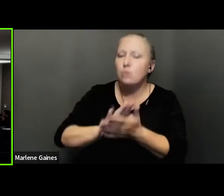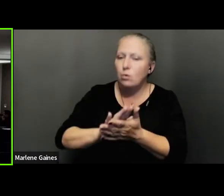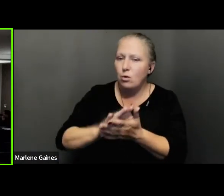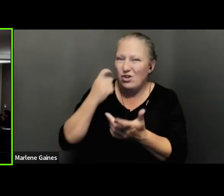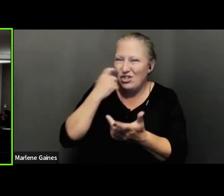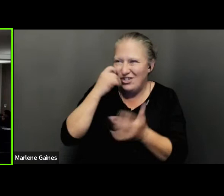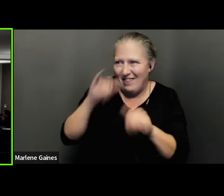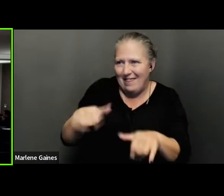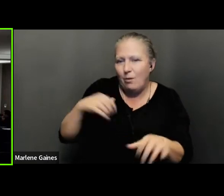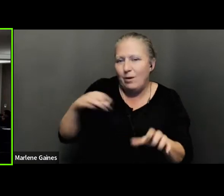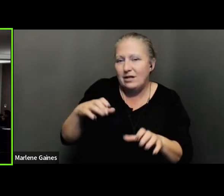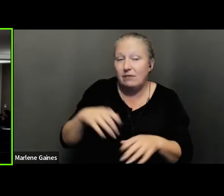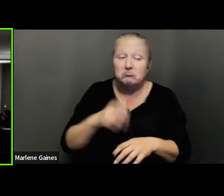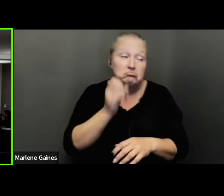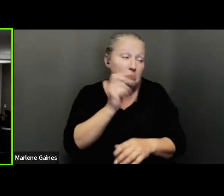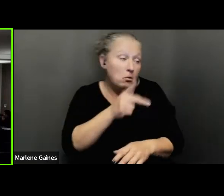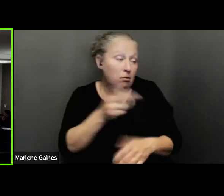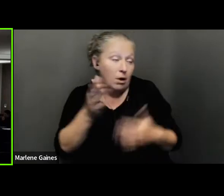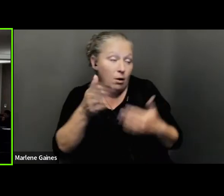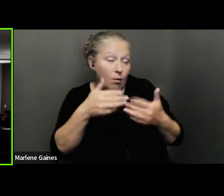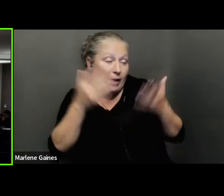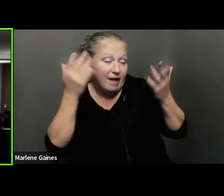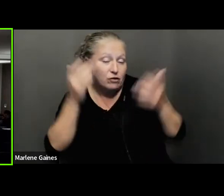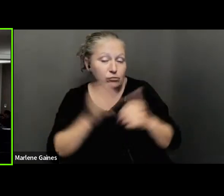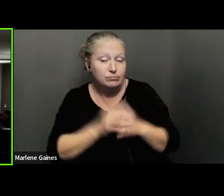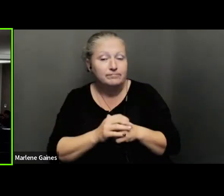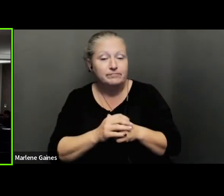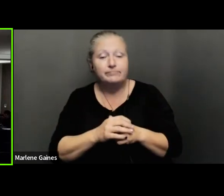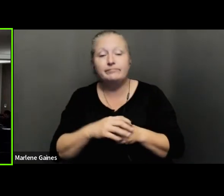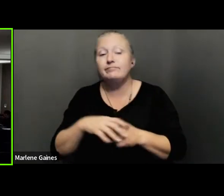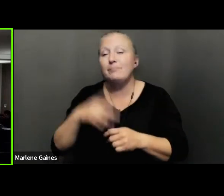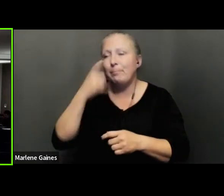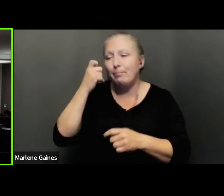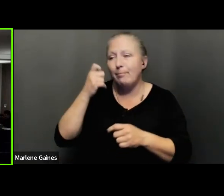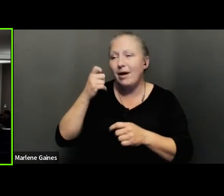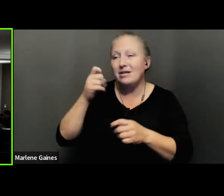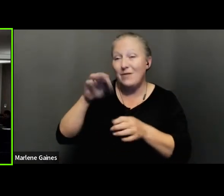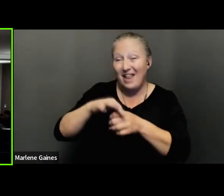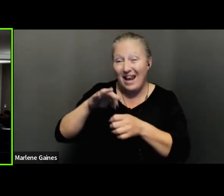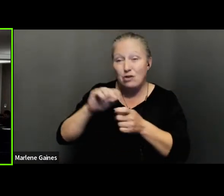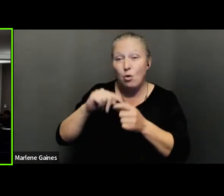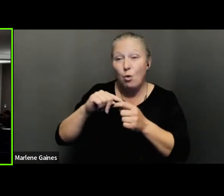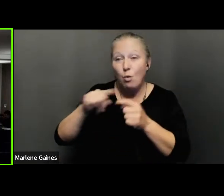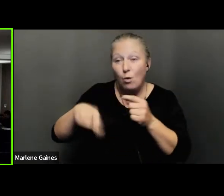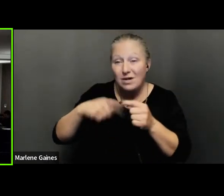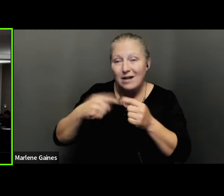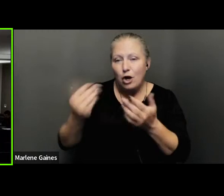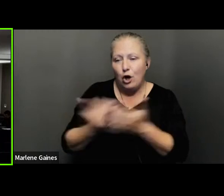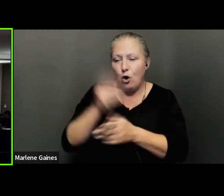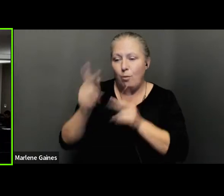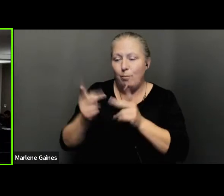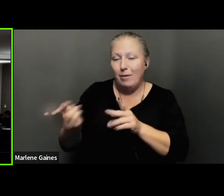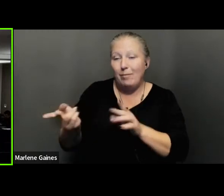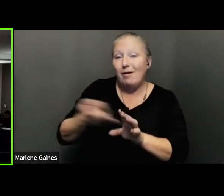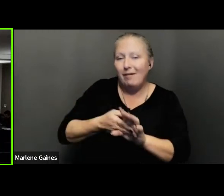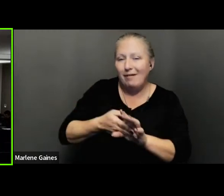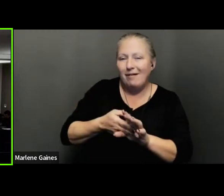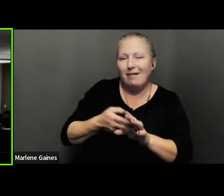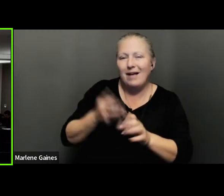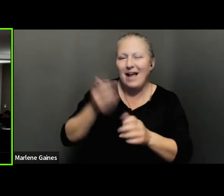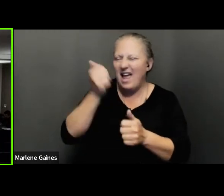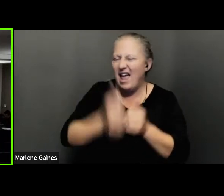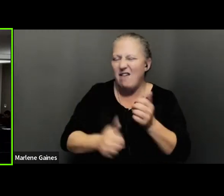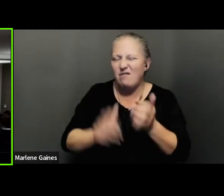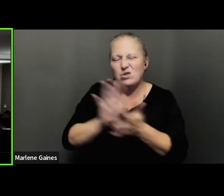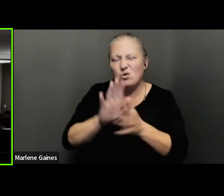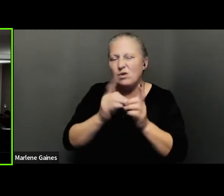just did. Okay. Yeah. Whatever. And yeah, Yeah. because the rotations with the elections, it's Yeah. always the new people coming in will be a part of the. Every school rotation. district does it in